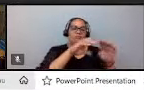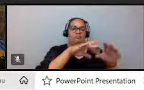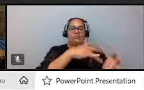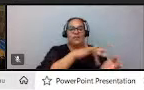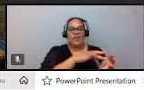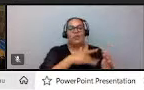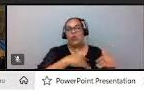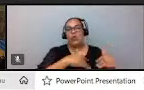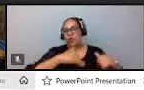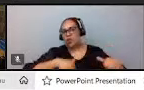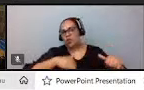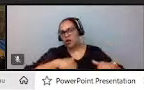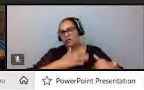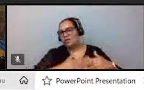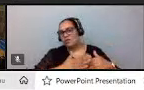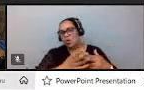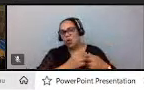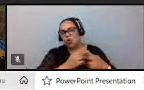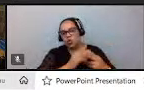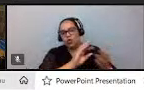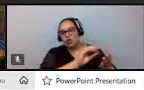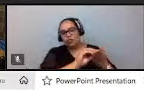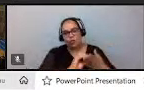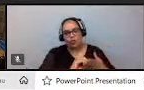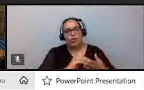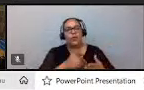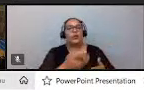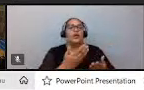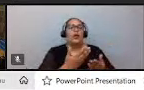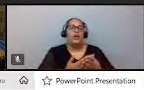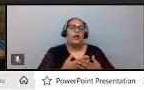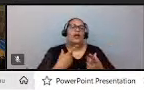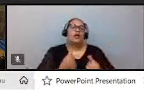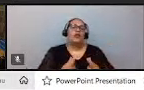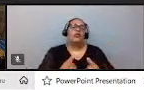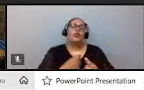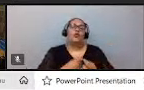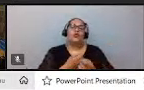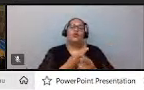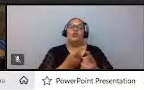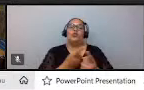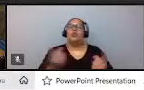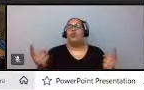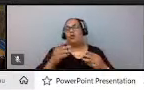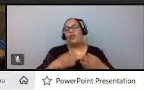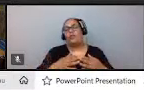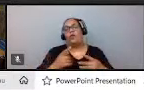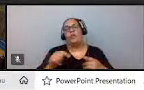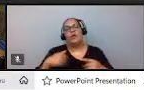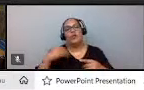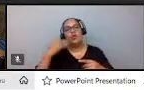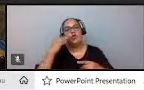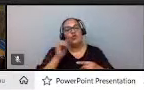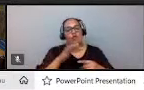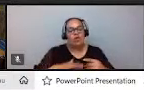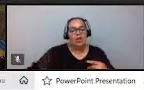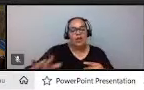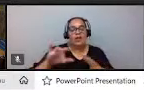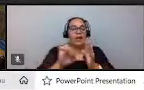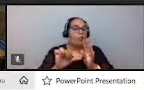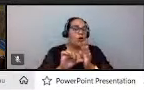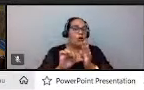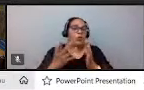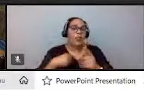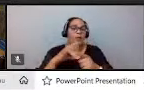do await uh further units that will then be able to be rolled out to the entire we know that the area of priority where we